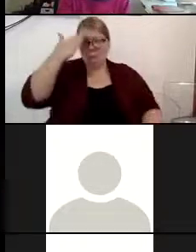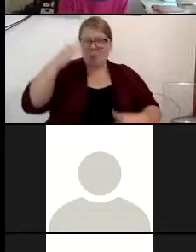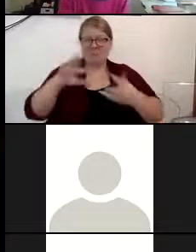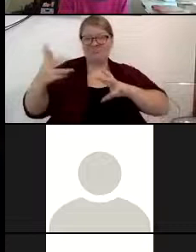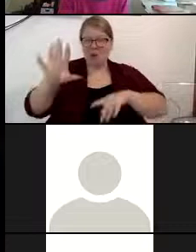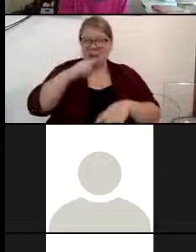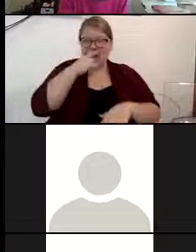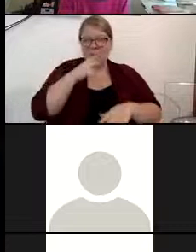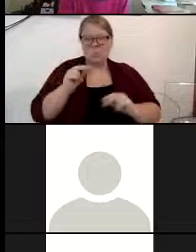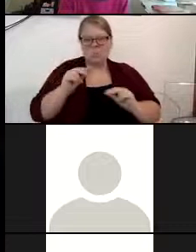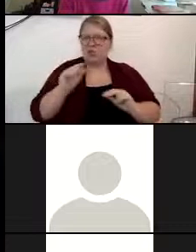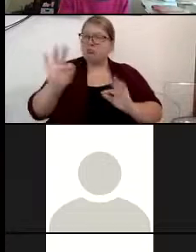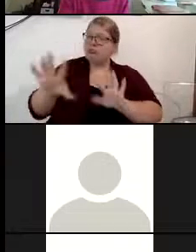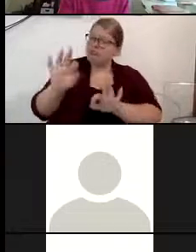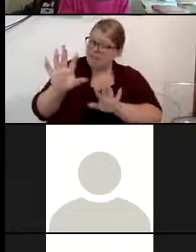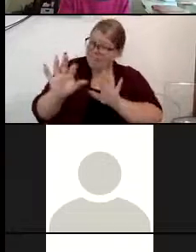information.